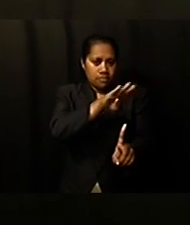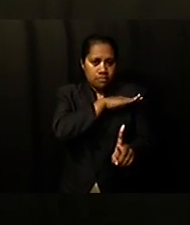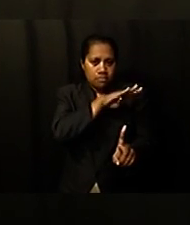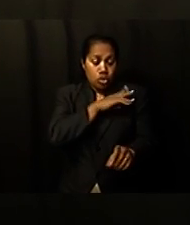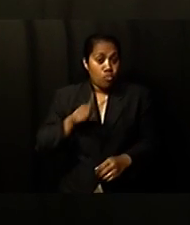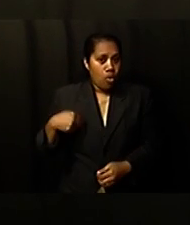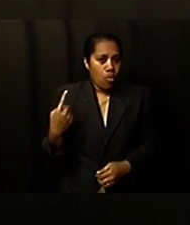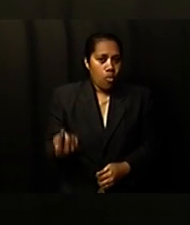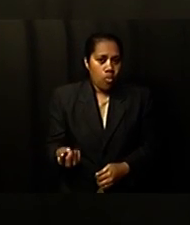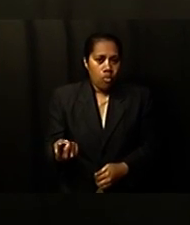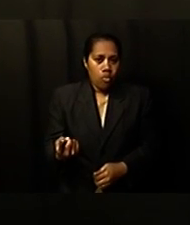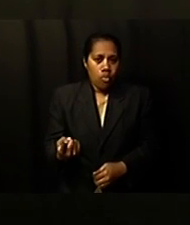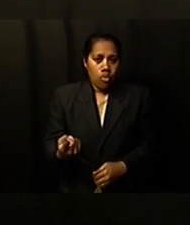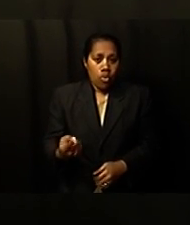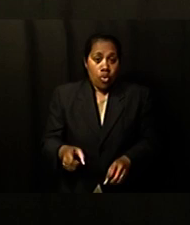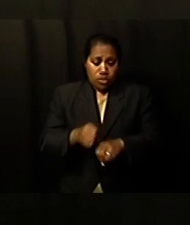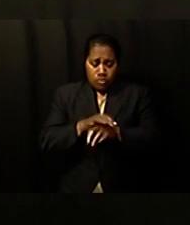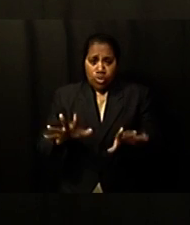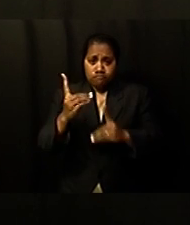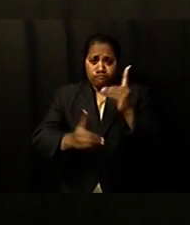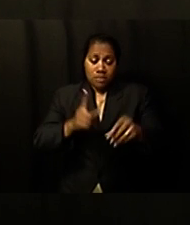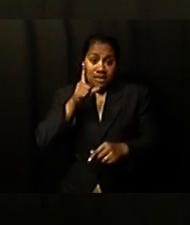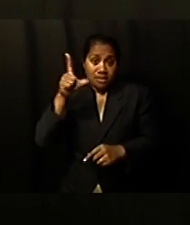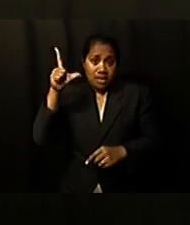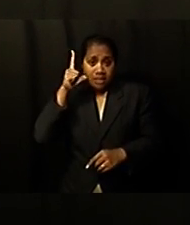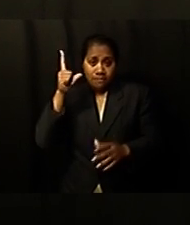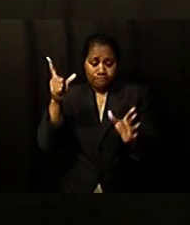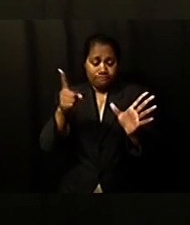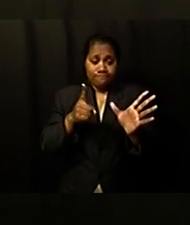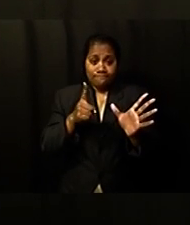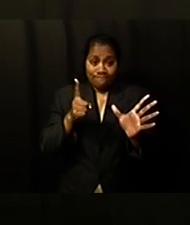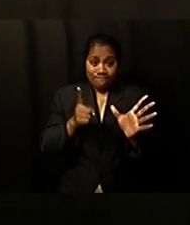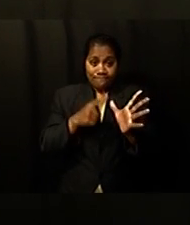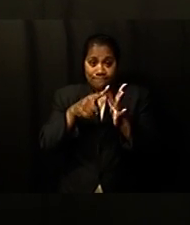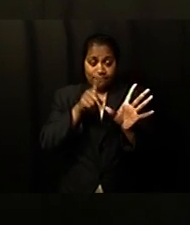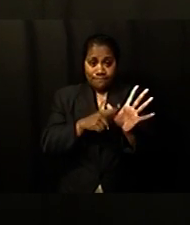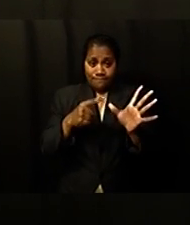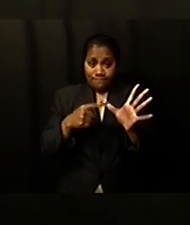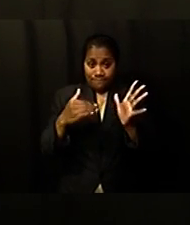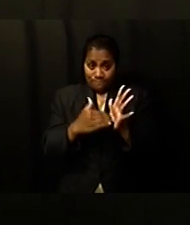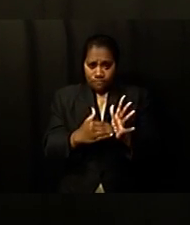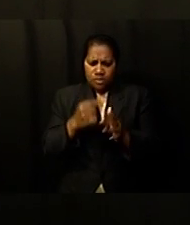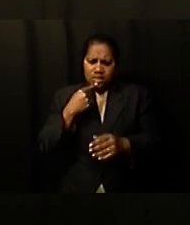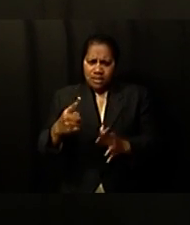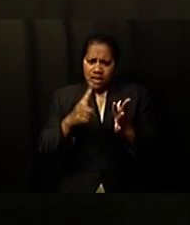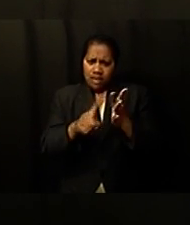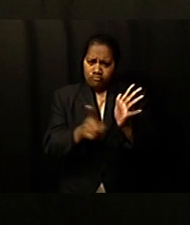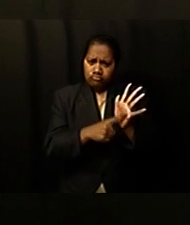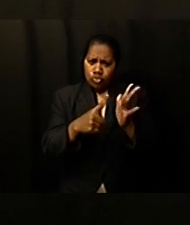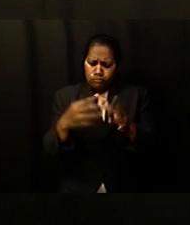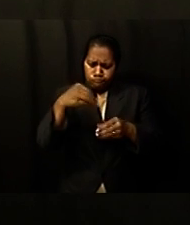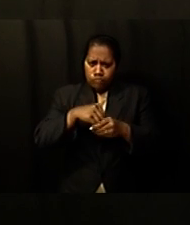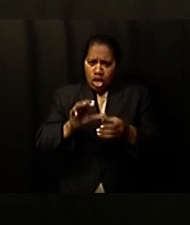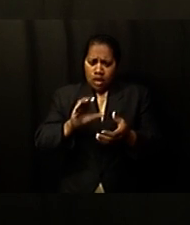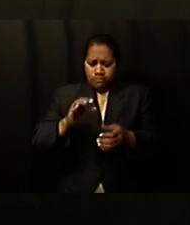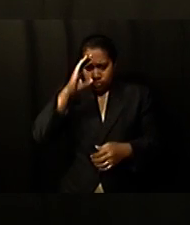Commodore Verengame Bainimarama, tomorrow. In a press conference yesterday, the Attorney General, Ayaz Said Qayyum, said the ILO will